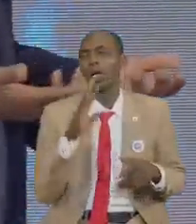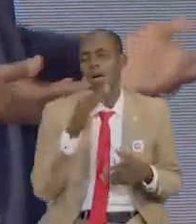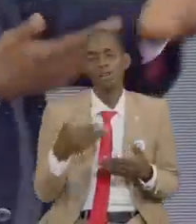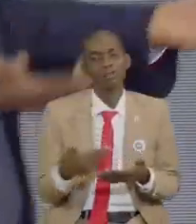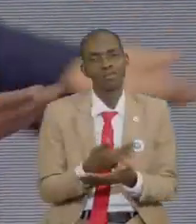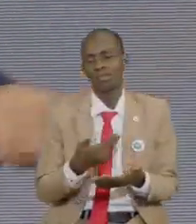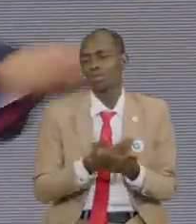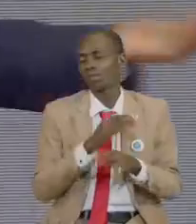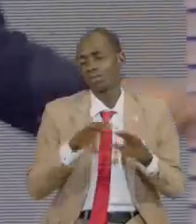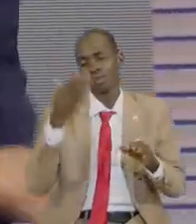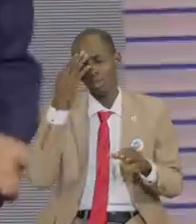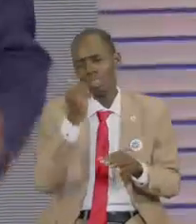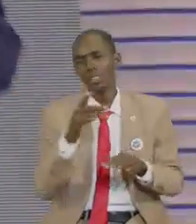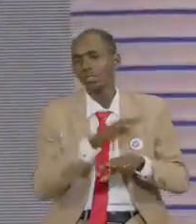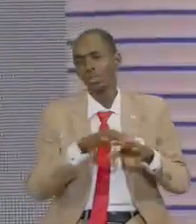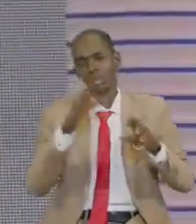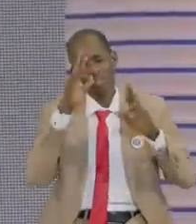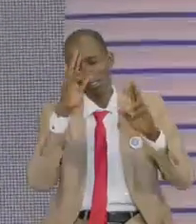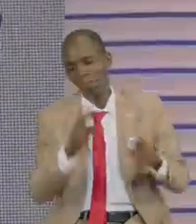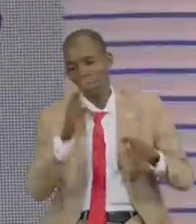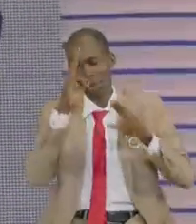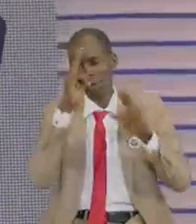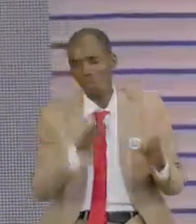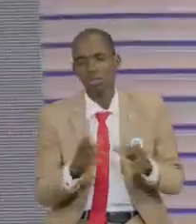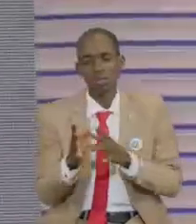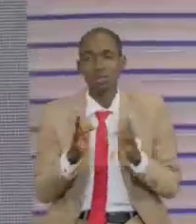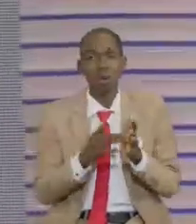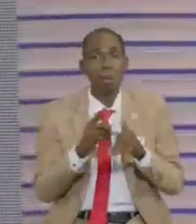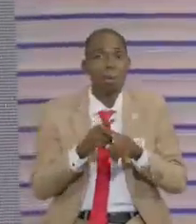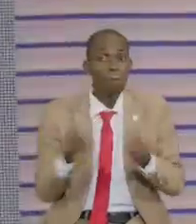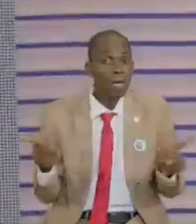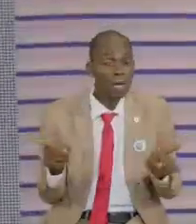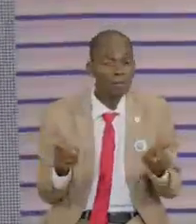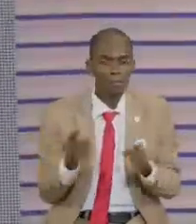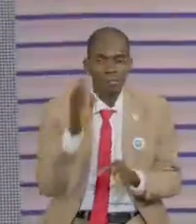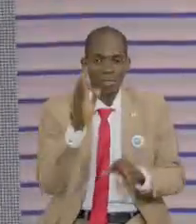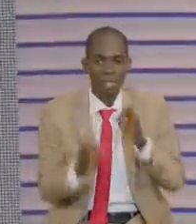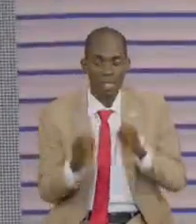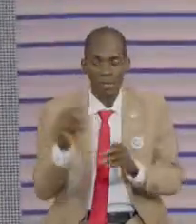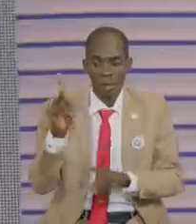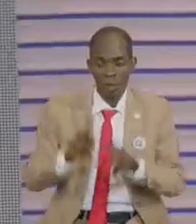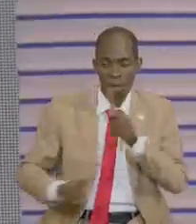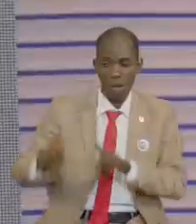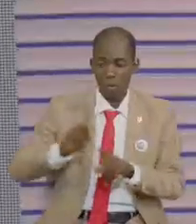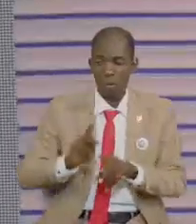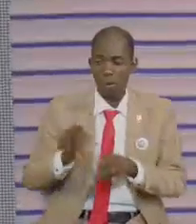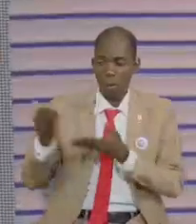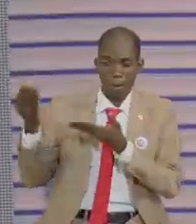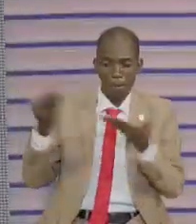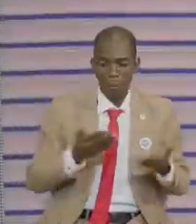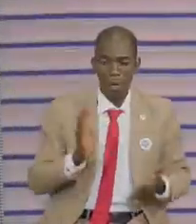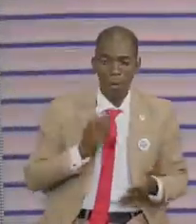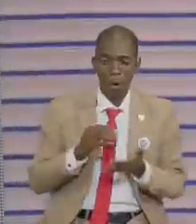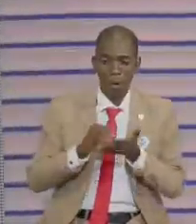they don't respect, they don't honor Jesus. But if they put our own name in the mud, if